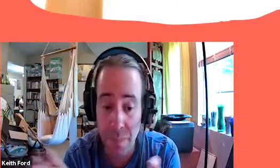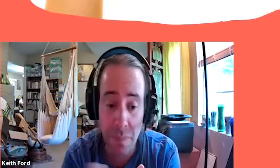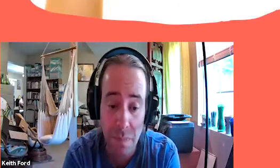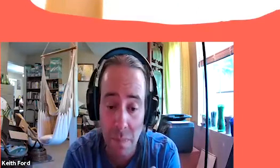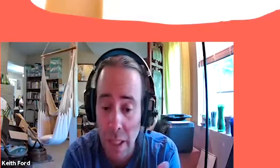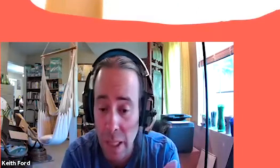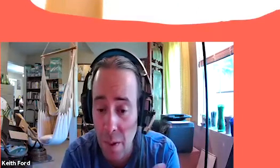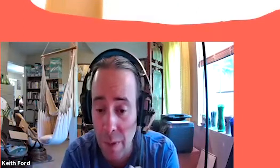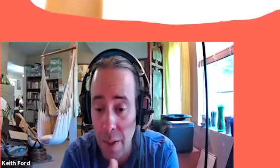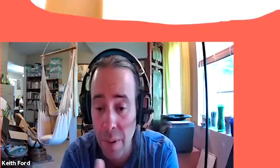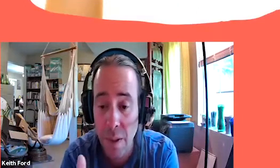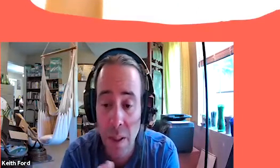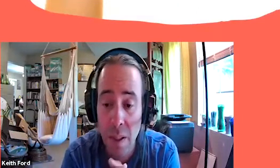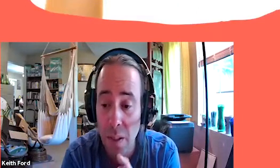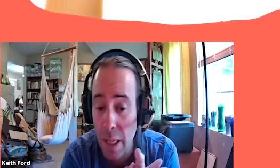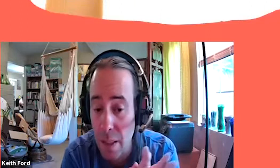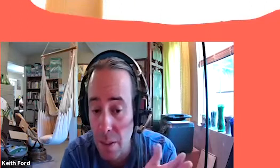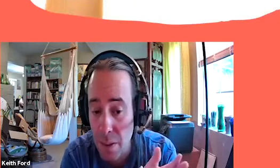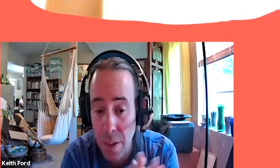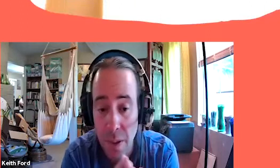that. Your evaluator